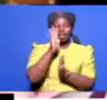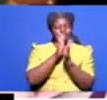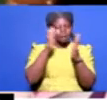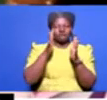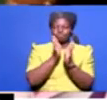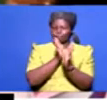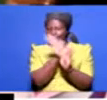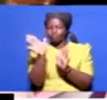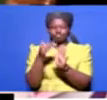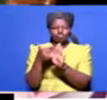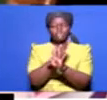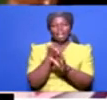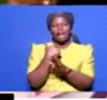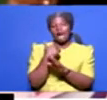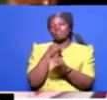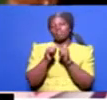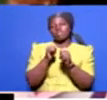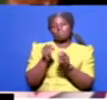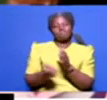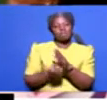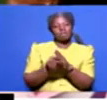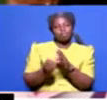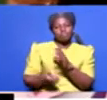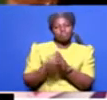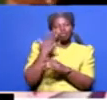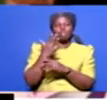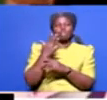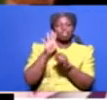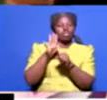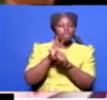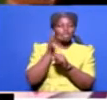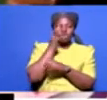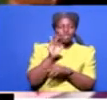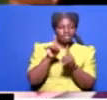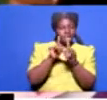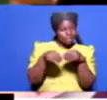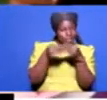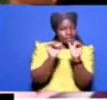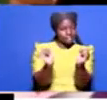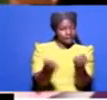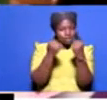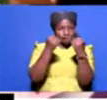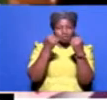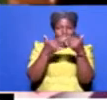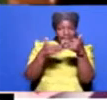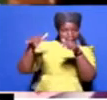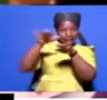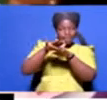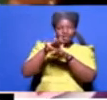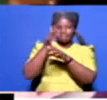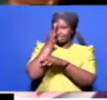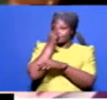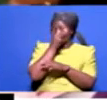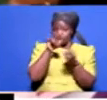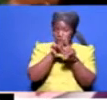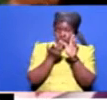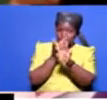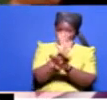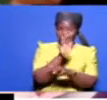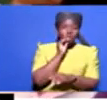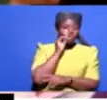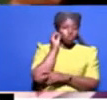of fruits, as well as providing a safe and secure shade, Mwai Kibaki settled back home when